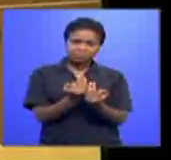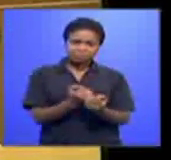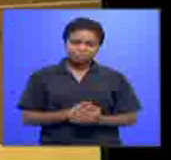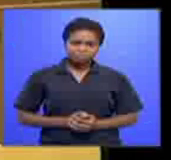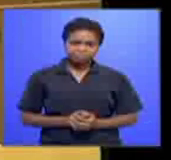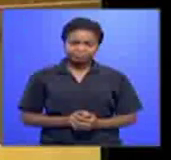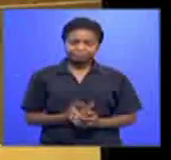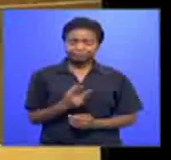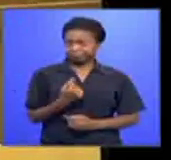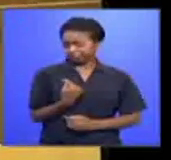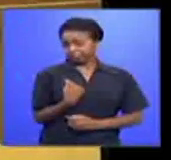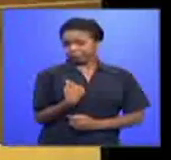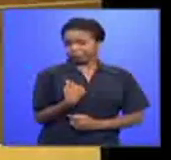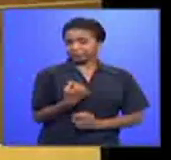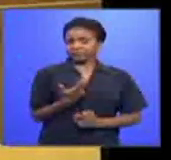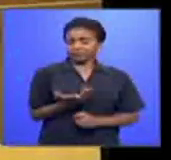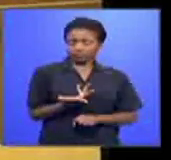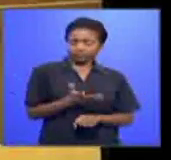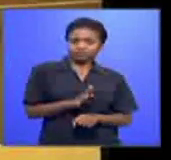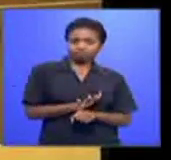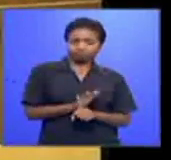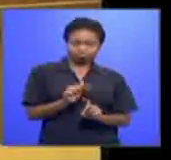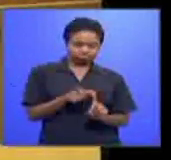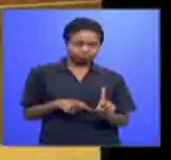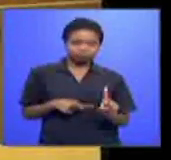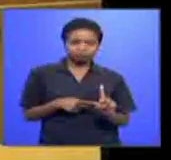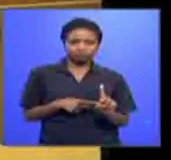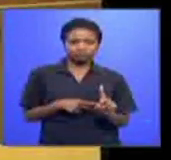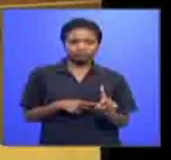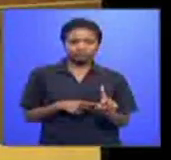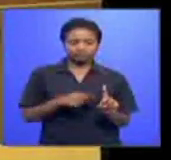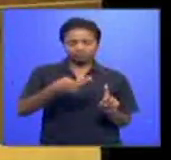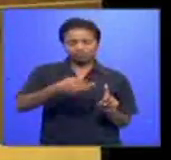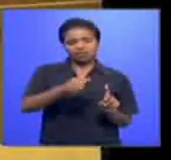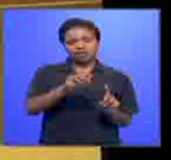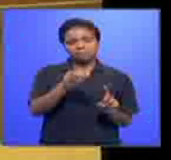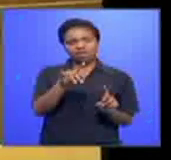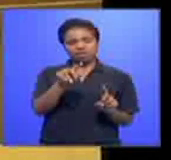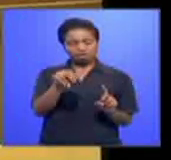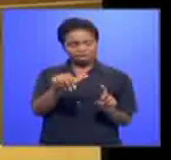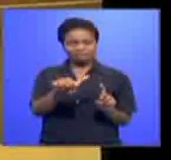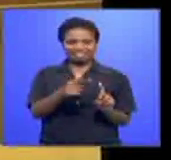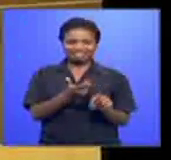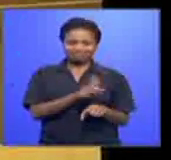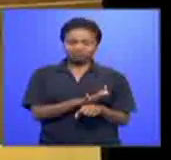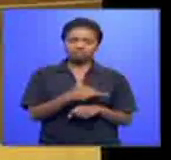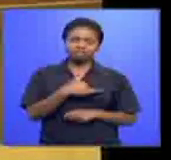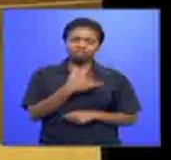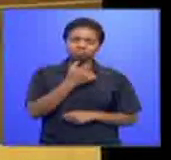Only recently, we lost Comrade Amina Kachalia. We are